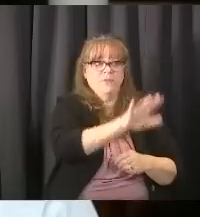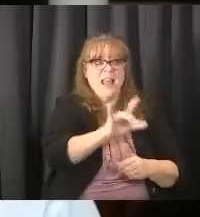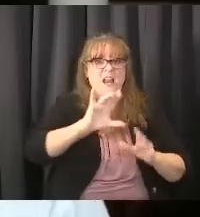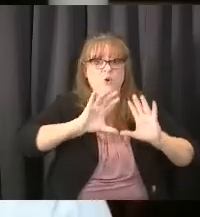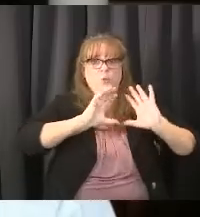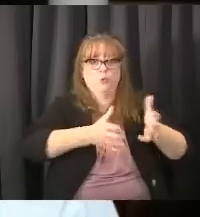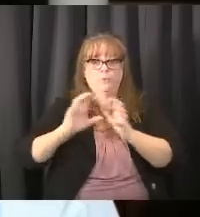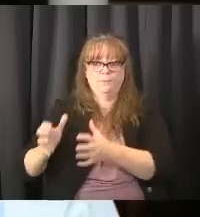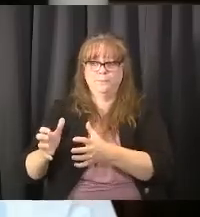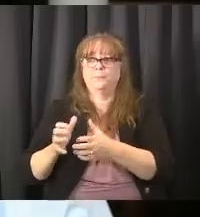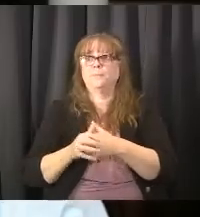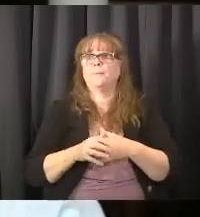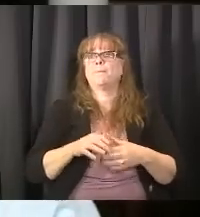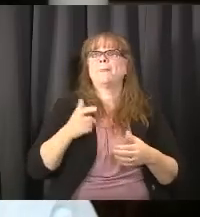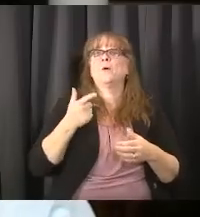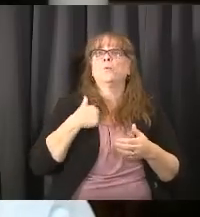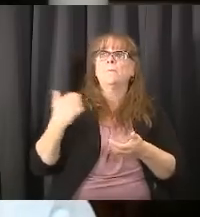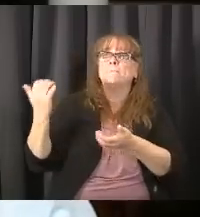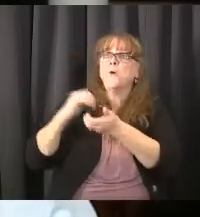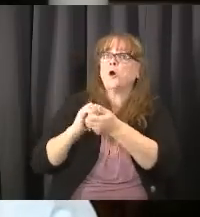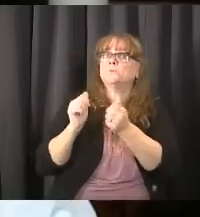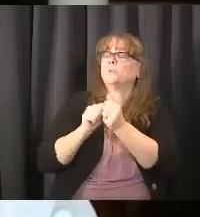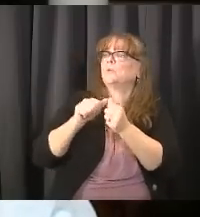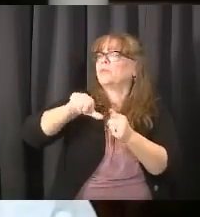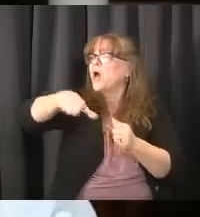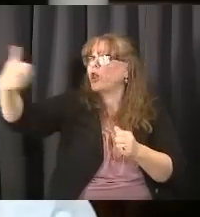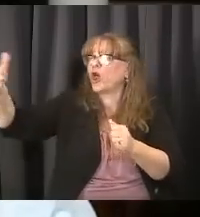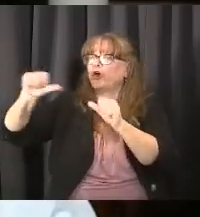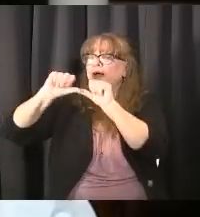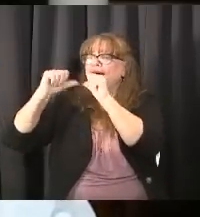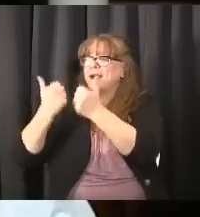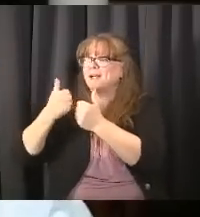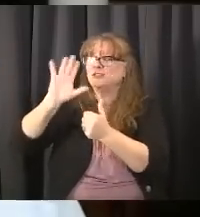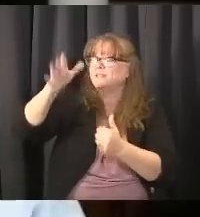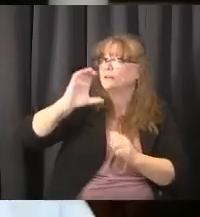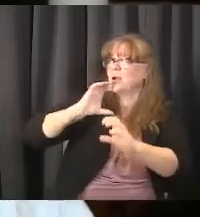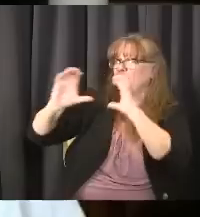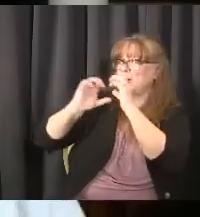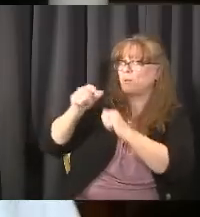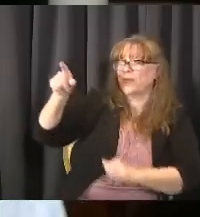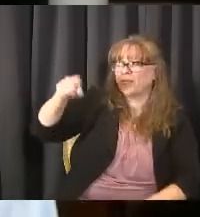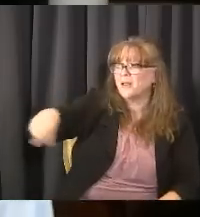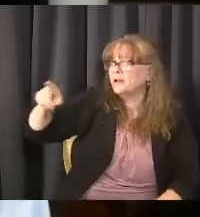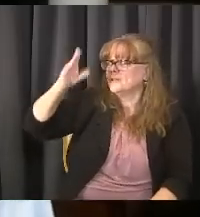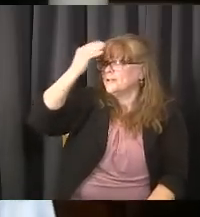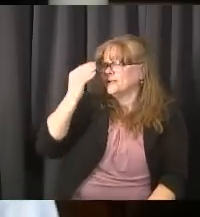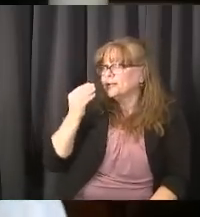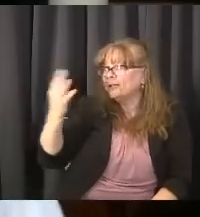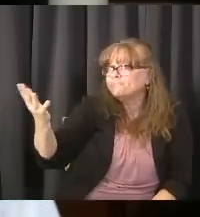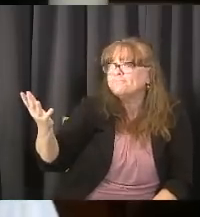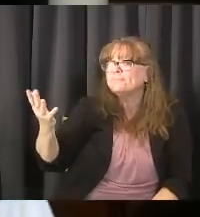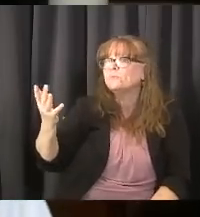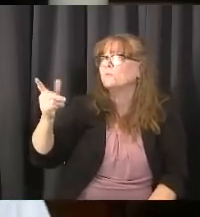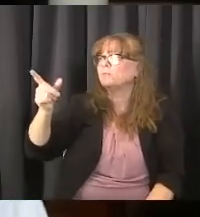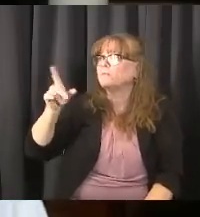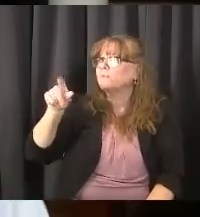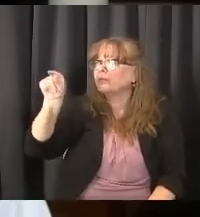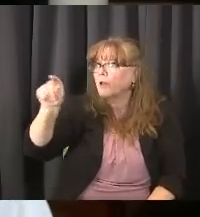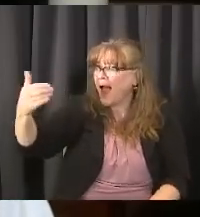them know that provide services to the over 70 age population, to let them know what we're doing and that we